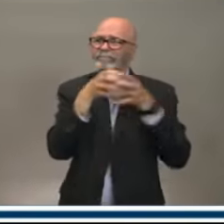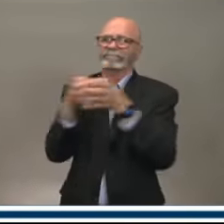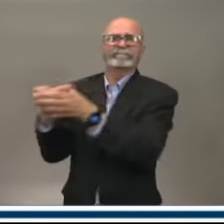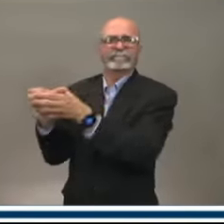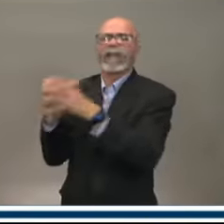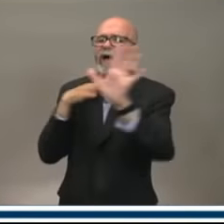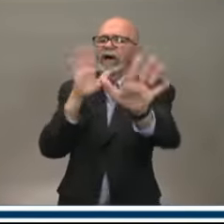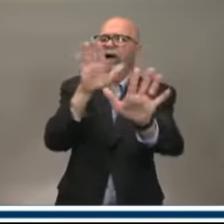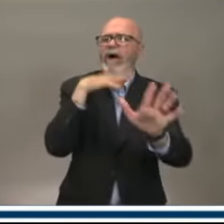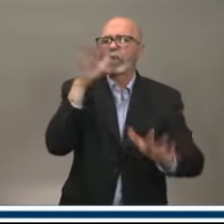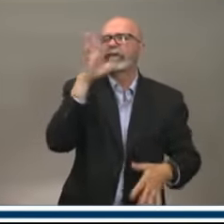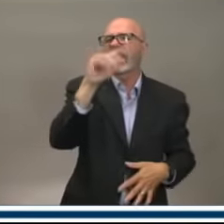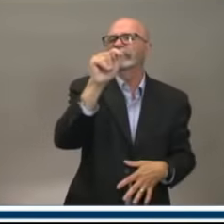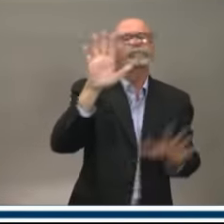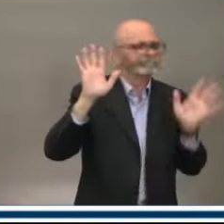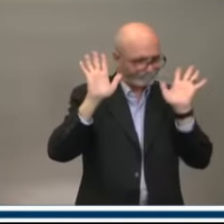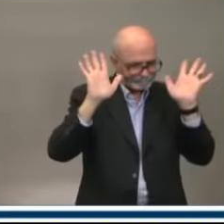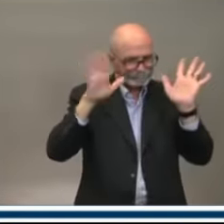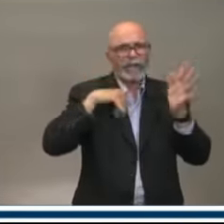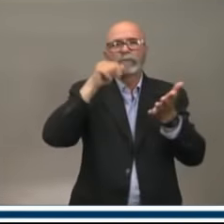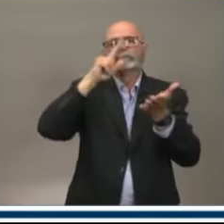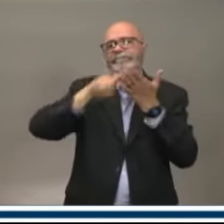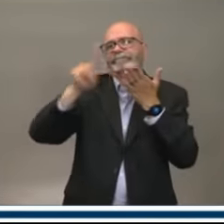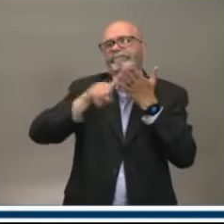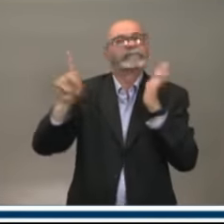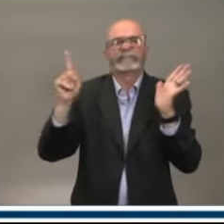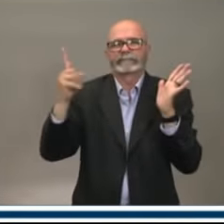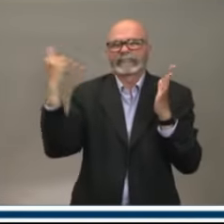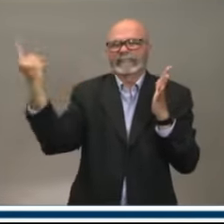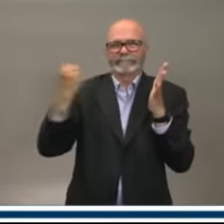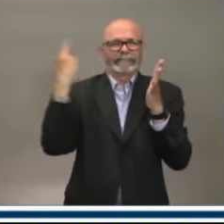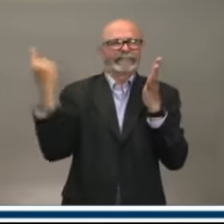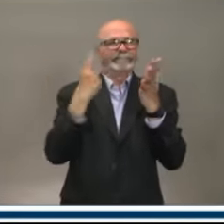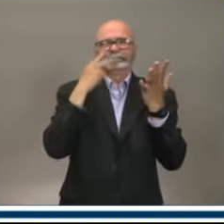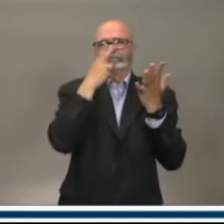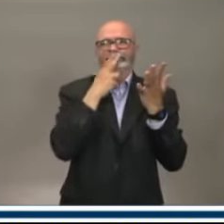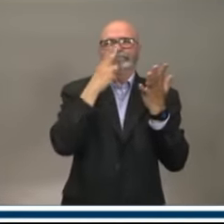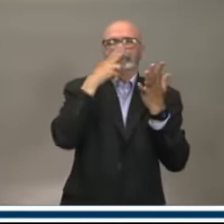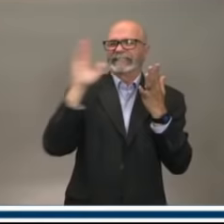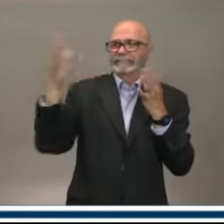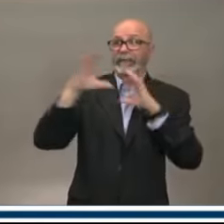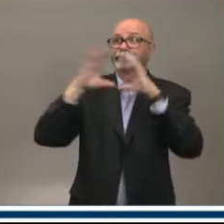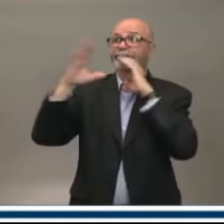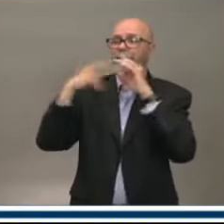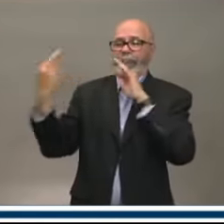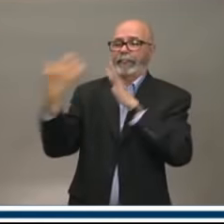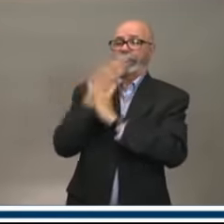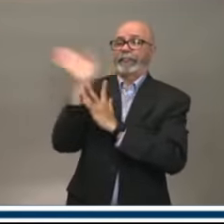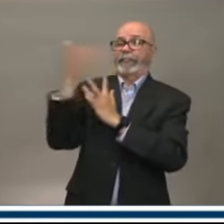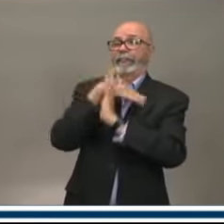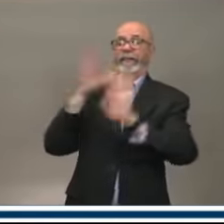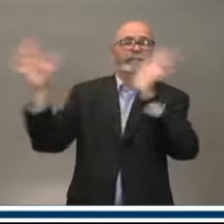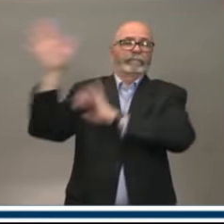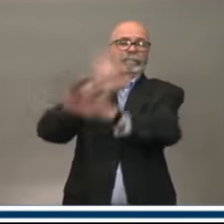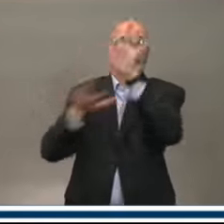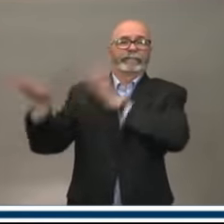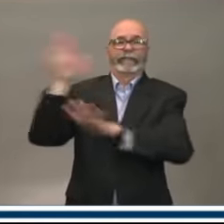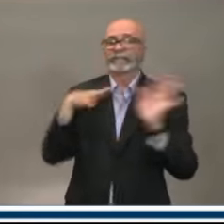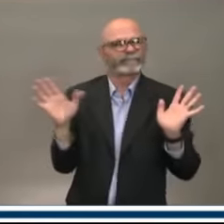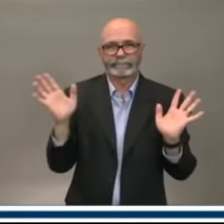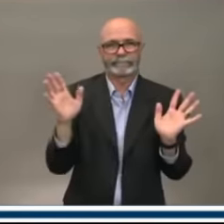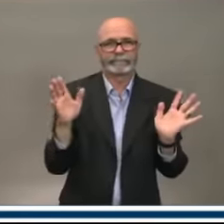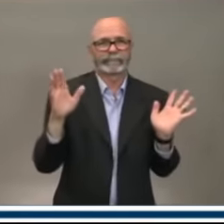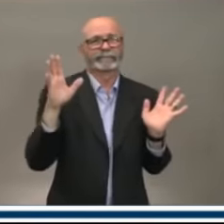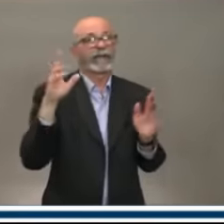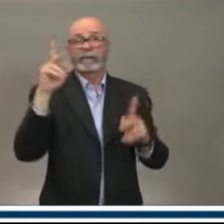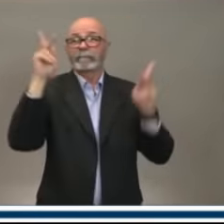Looking for something that we haven't been transparent, we've laid it all out in front of you. The fact that we've gone out and communicated and tried to collaborate with people out in the field